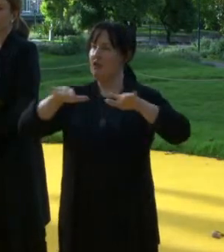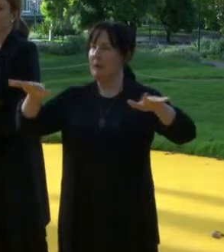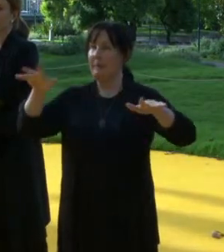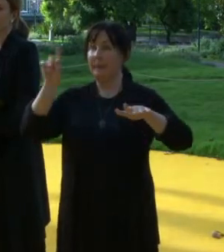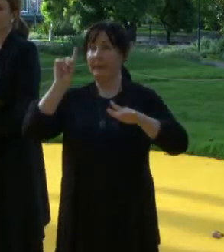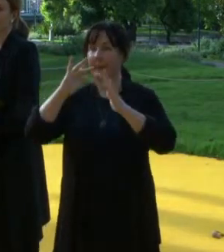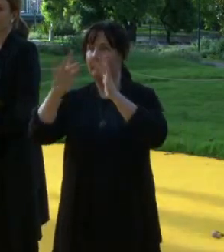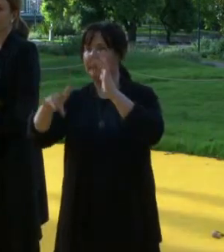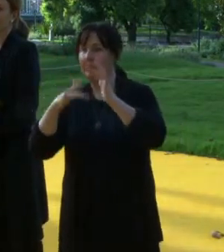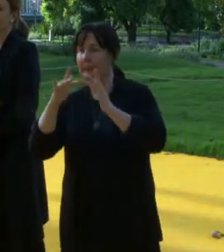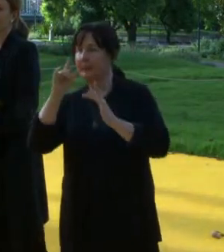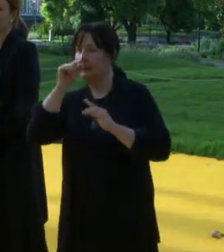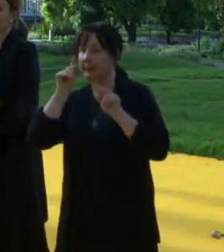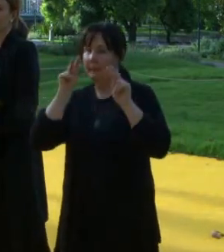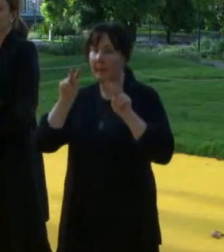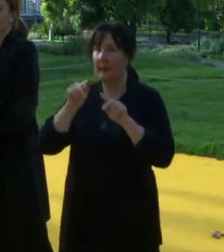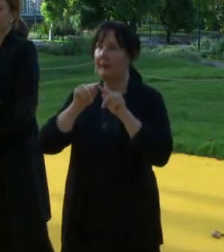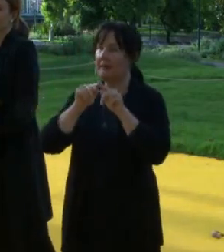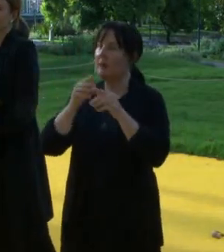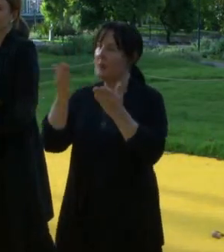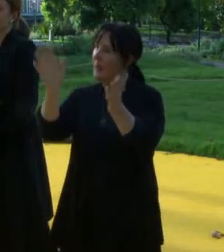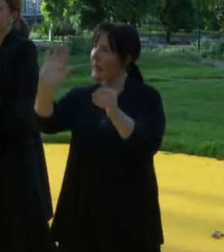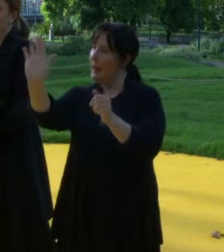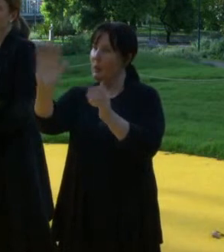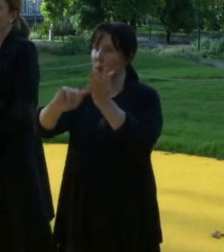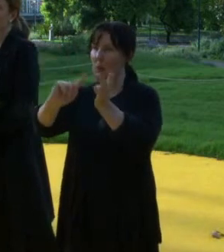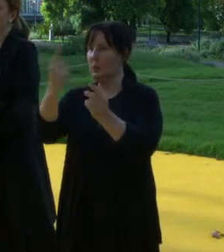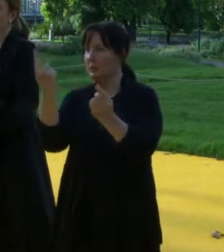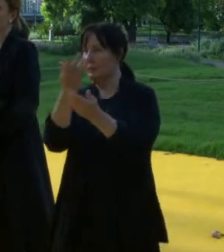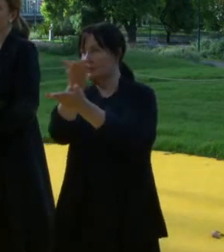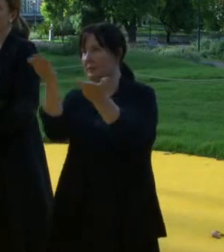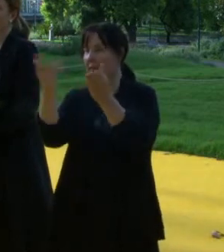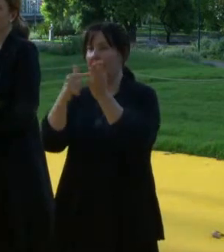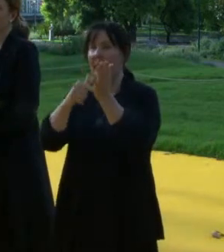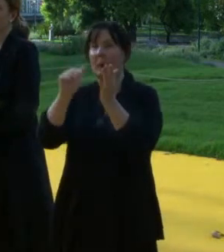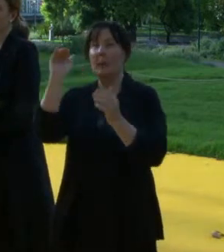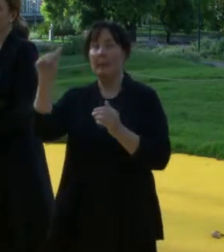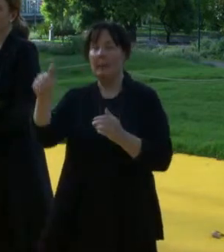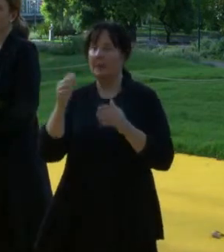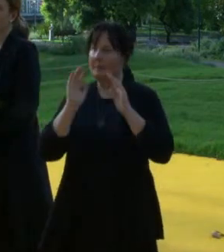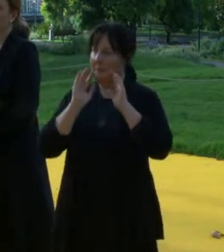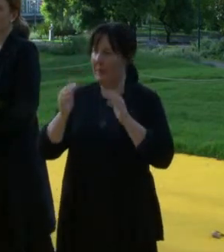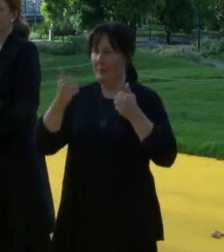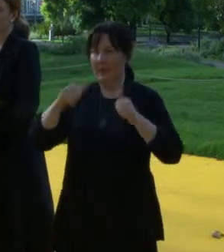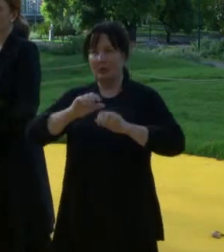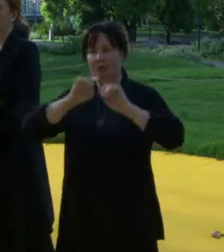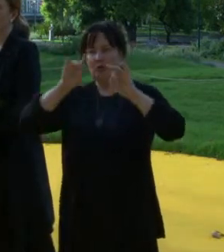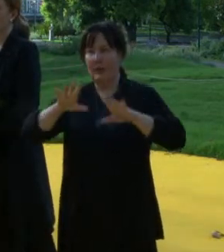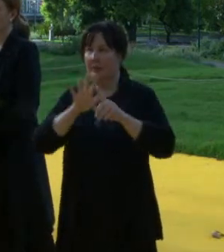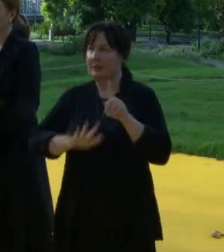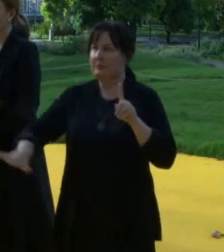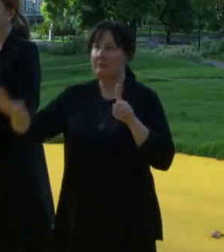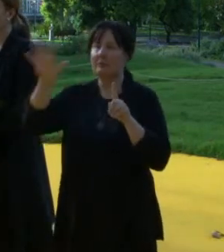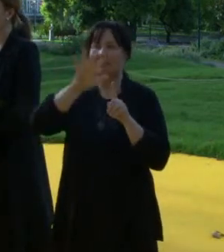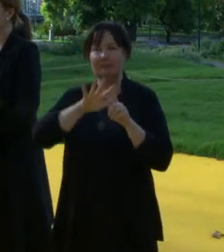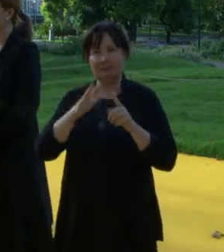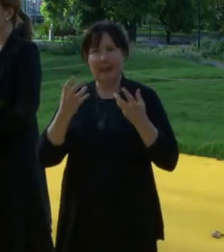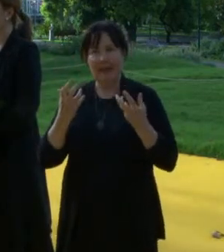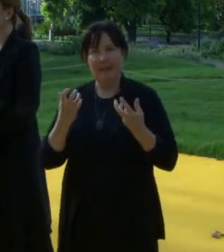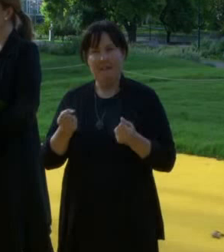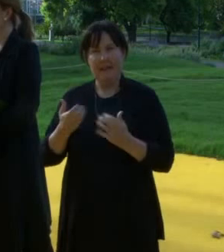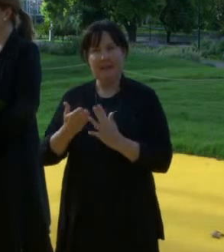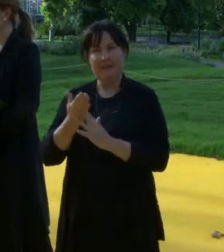home. So it's amazing to have this event accessible to people all around Australia, and